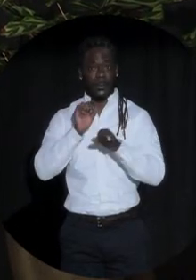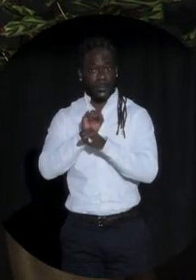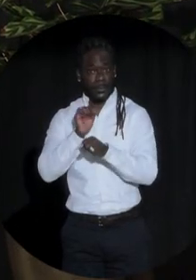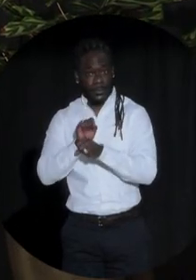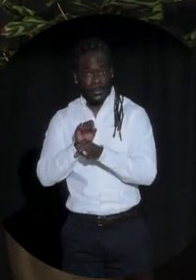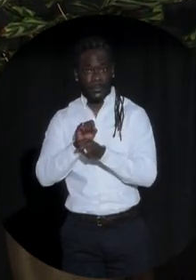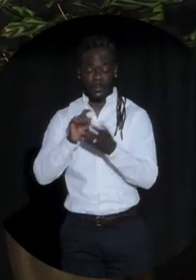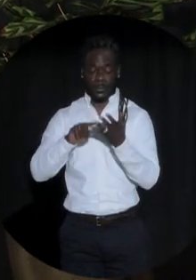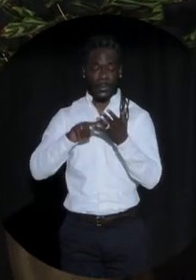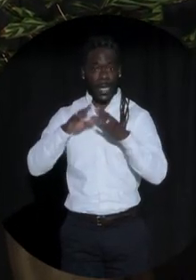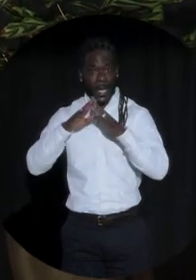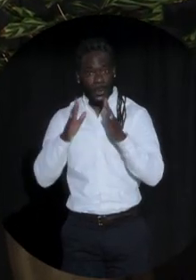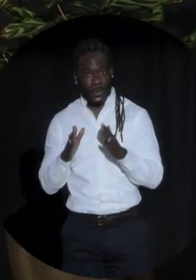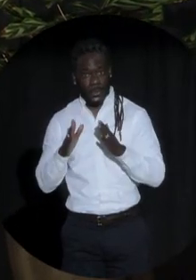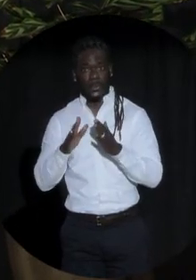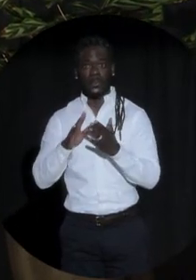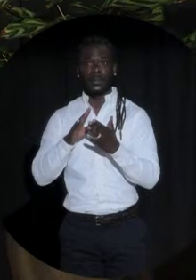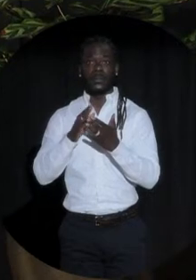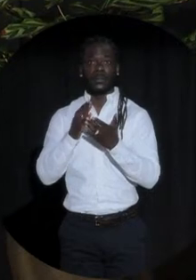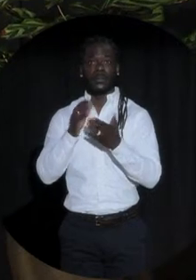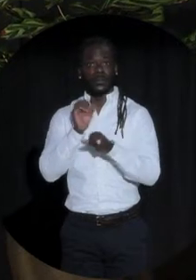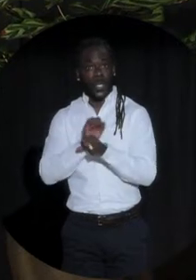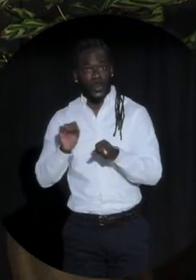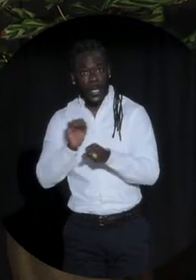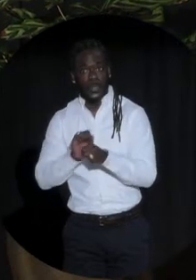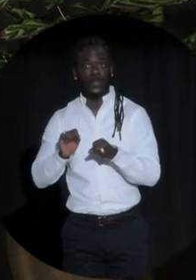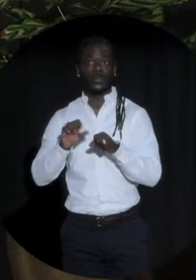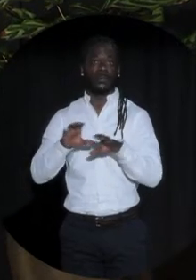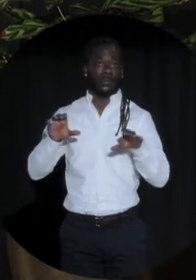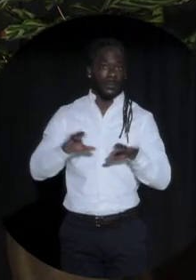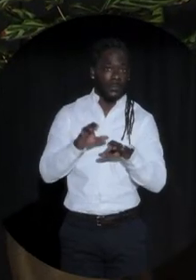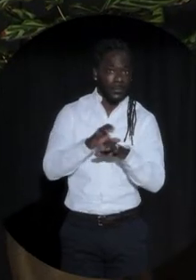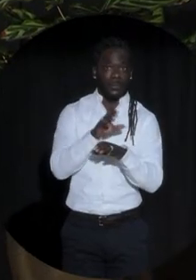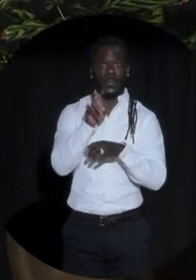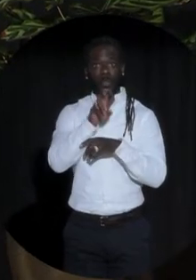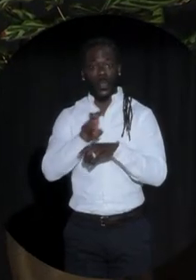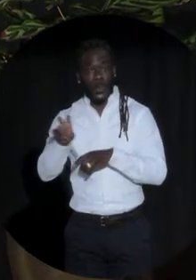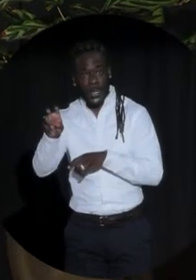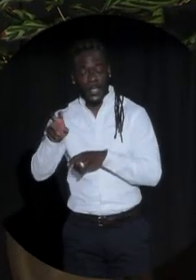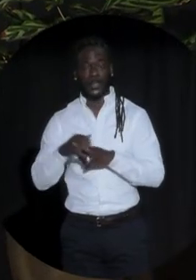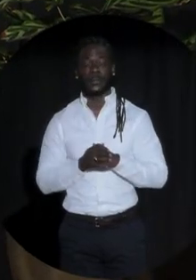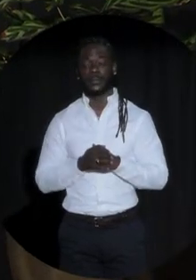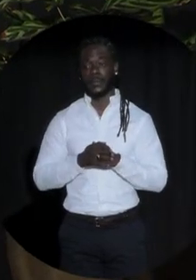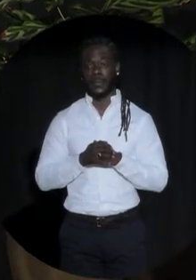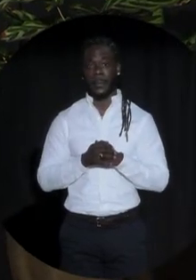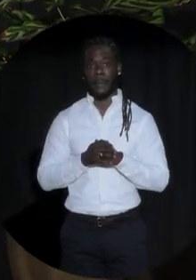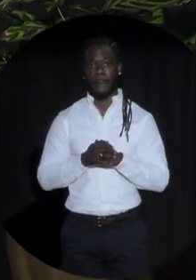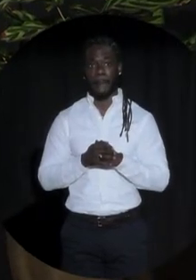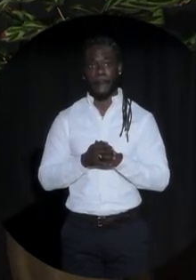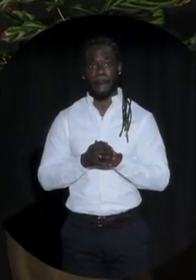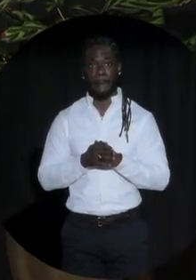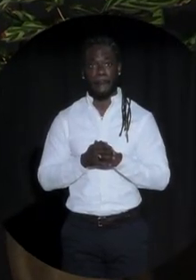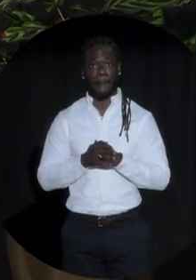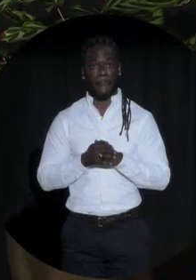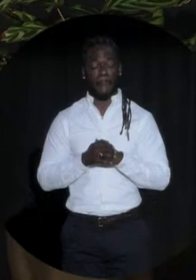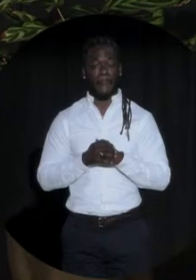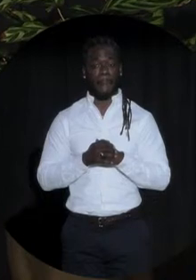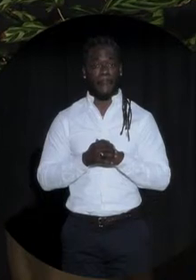employment, housing, recreation, transportation. That being said,